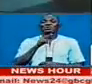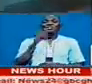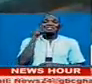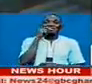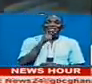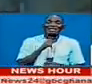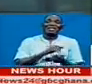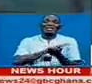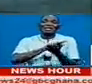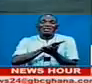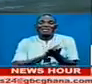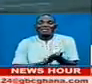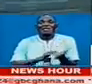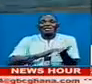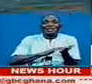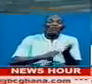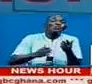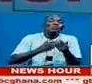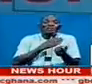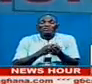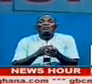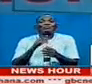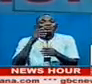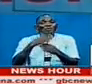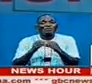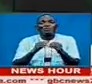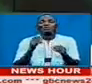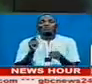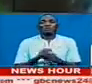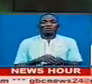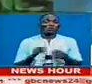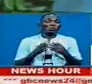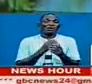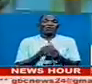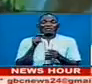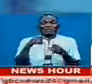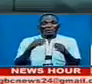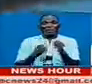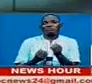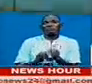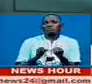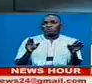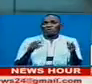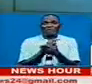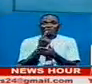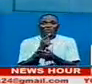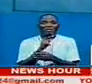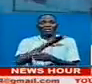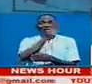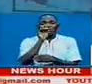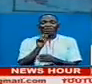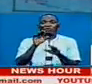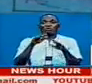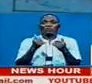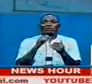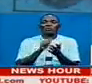Pepsodent, Lifebuoy, Omo, Sunlight, Lux and Kisoap. And in pursuit of its goal of leading the market not only in Ghana but in Africa,